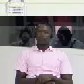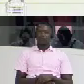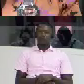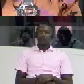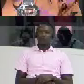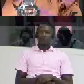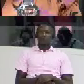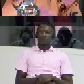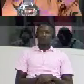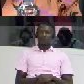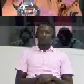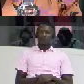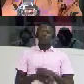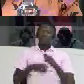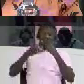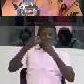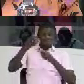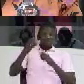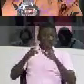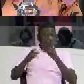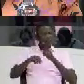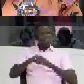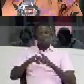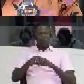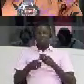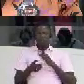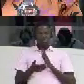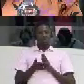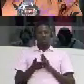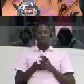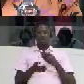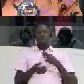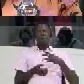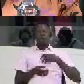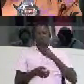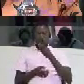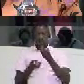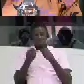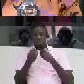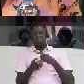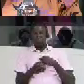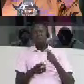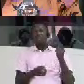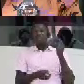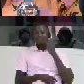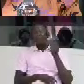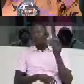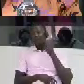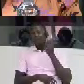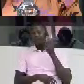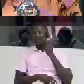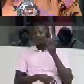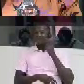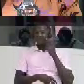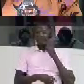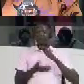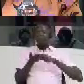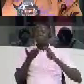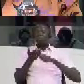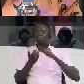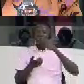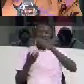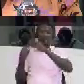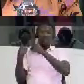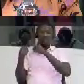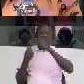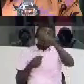special occasions, of course, but I would like you to tell me what your daily activities, for example, would be. xëj na yi nga wax ni